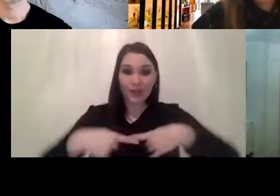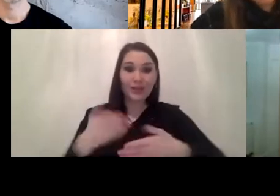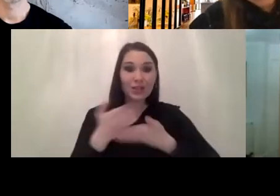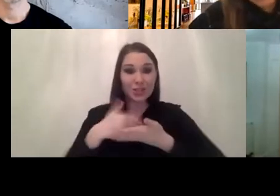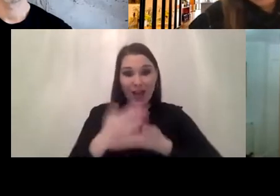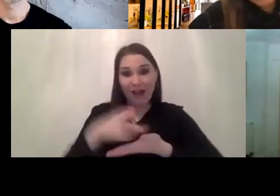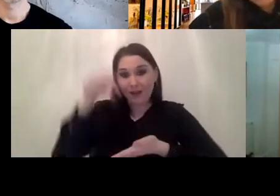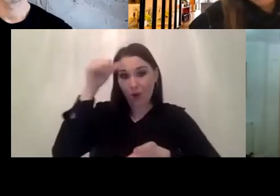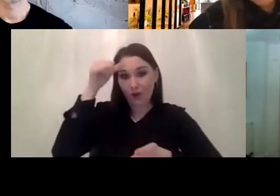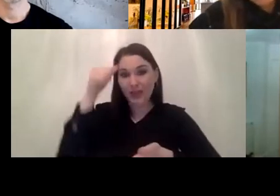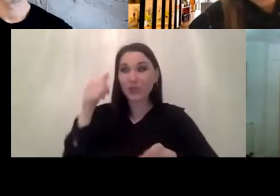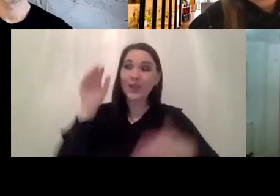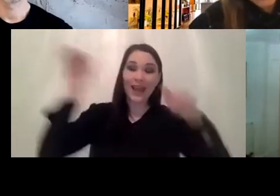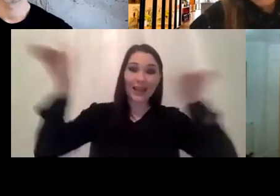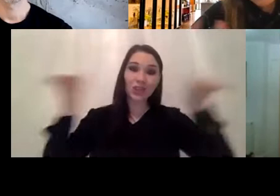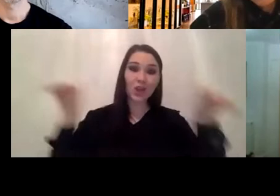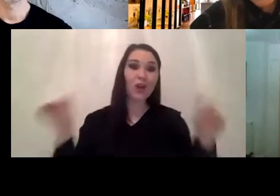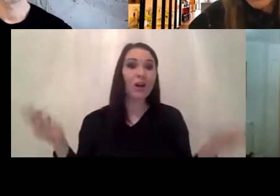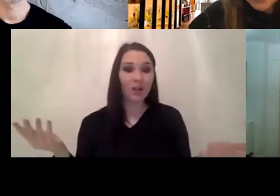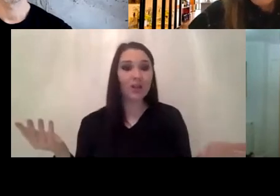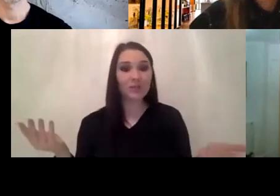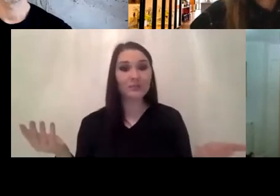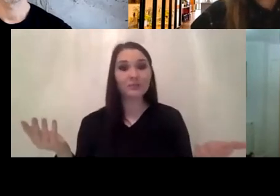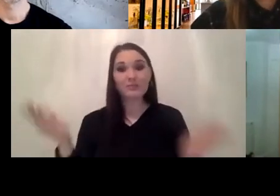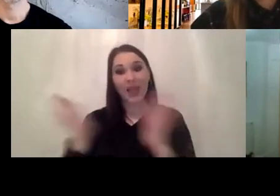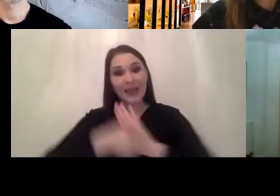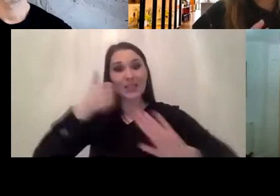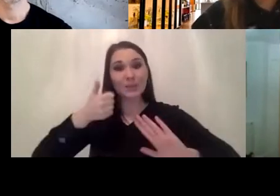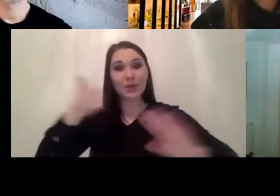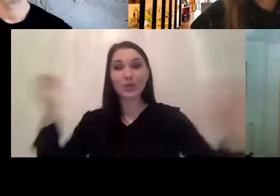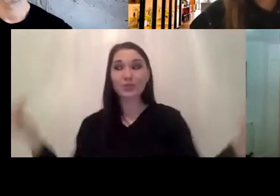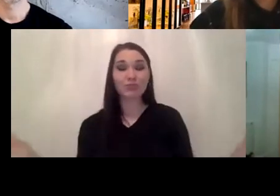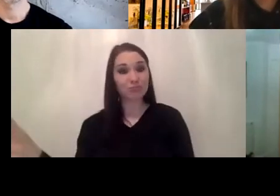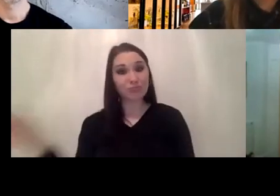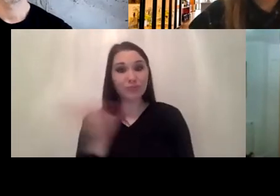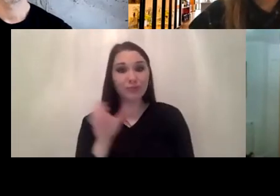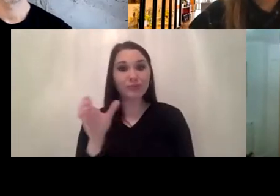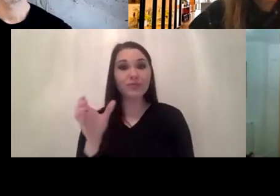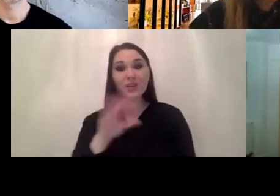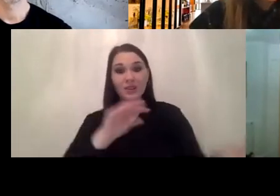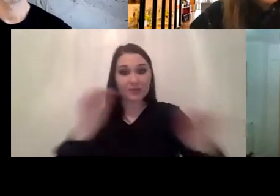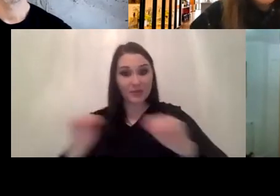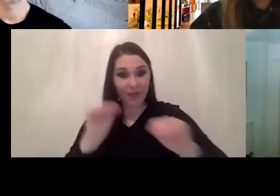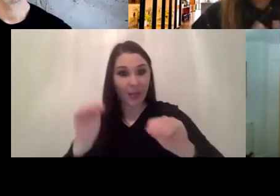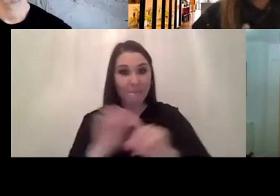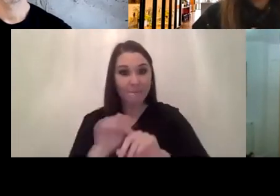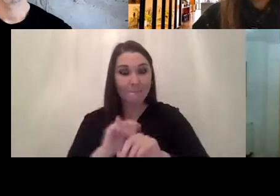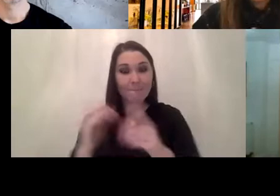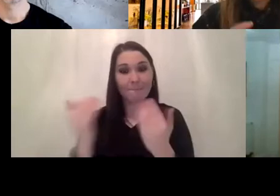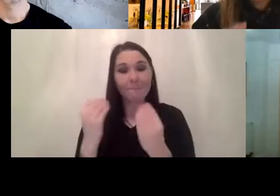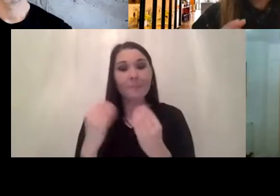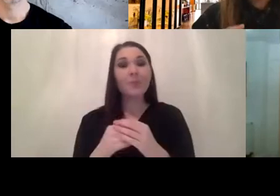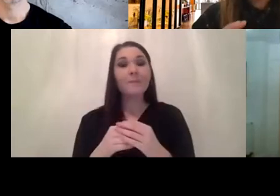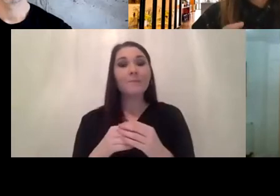also bring external, you know, expert to help us with some of the core areas we want to develop. I felt it's